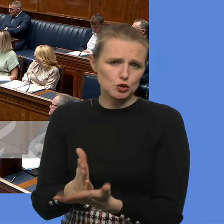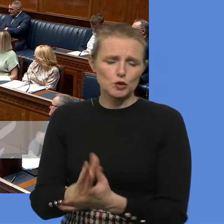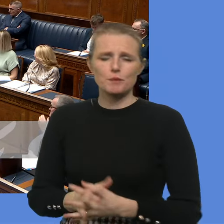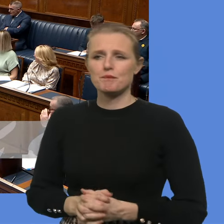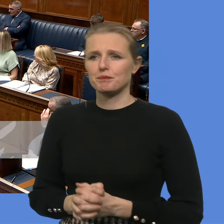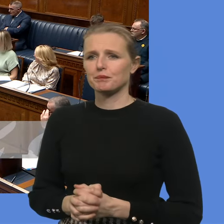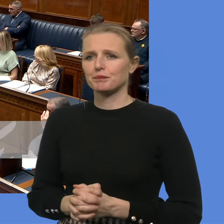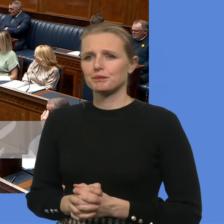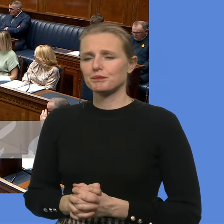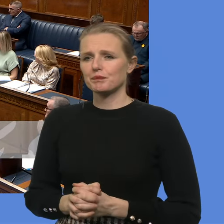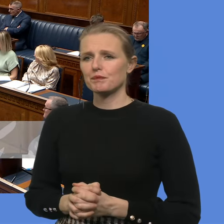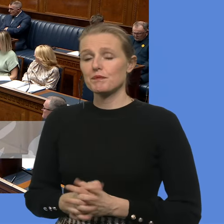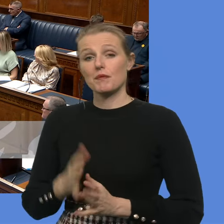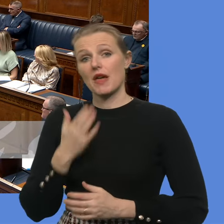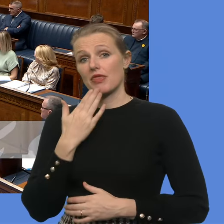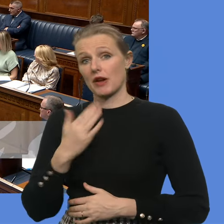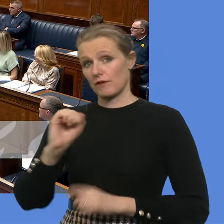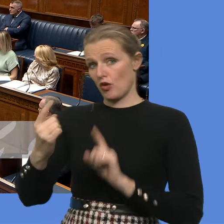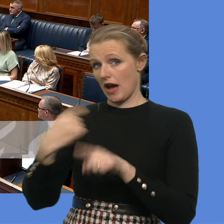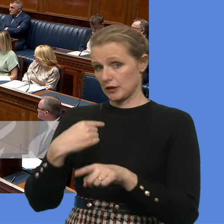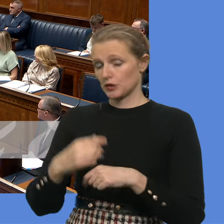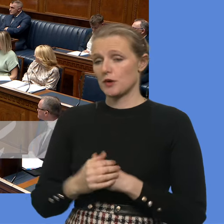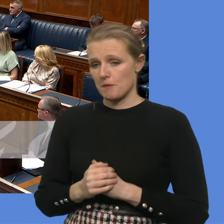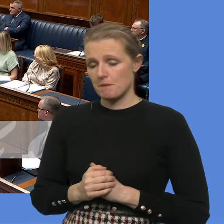Thank you, and thank you for your answer.